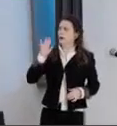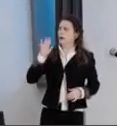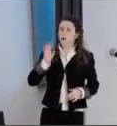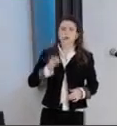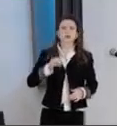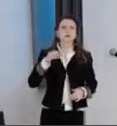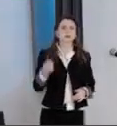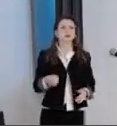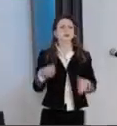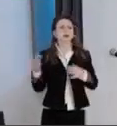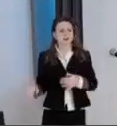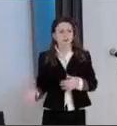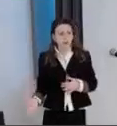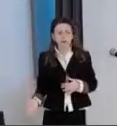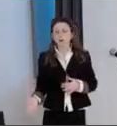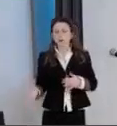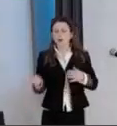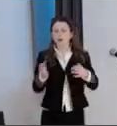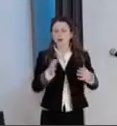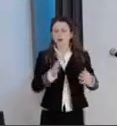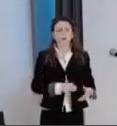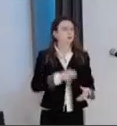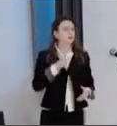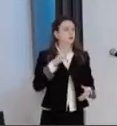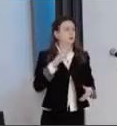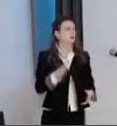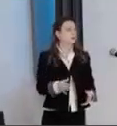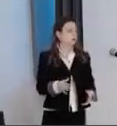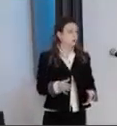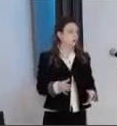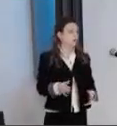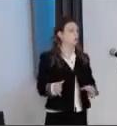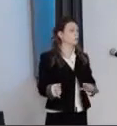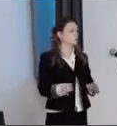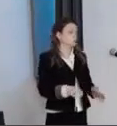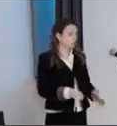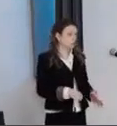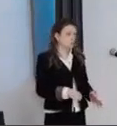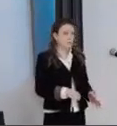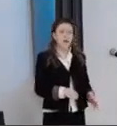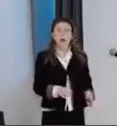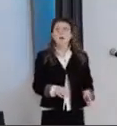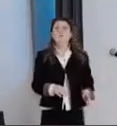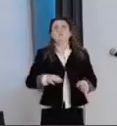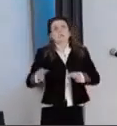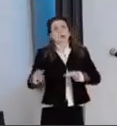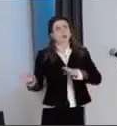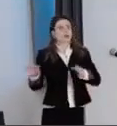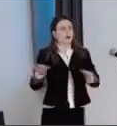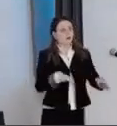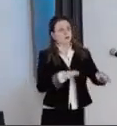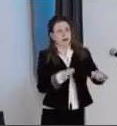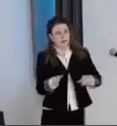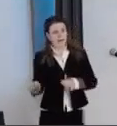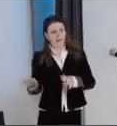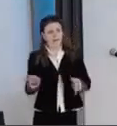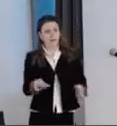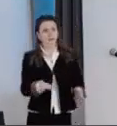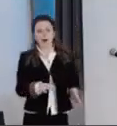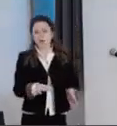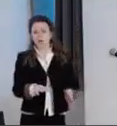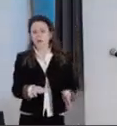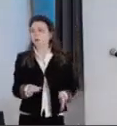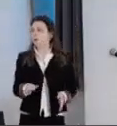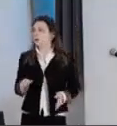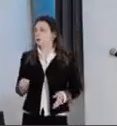like appreciating nature independently of human categorization or associations. I will try to navigate